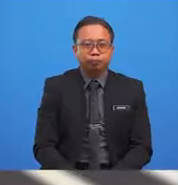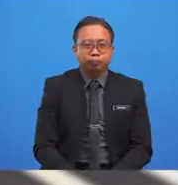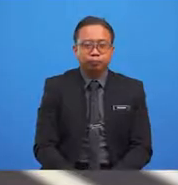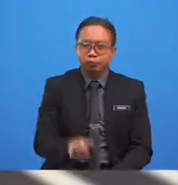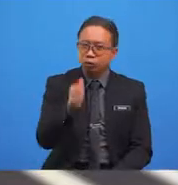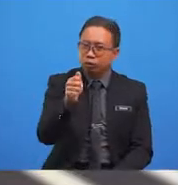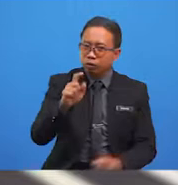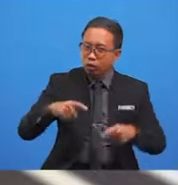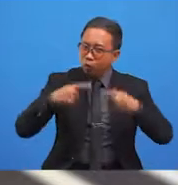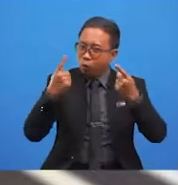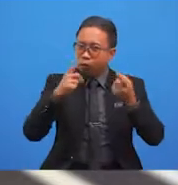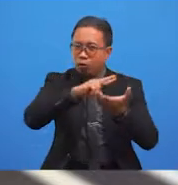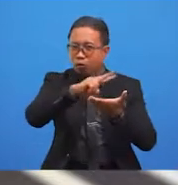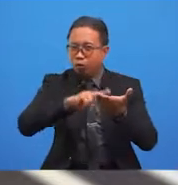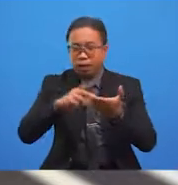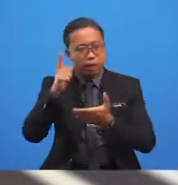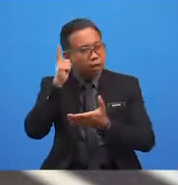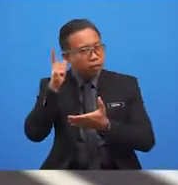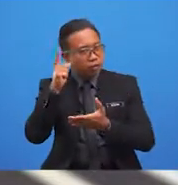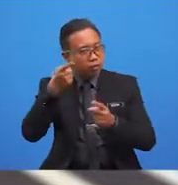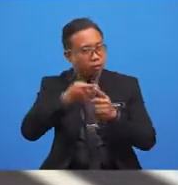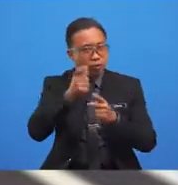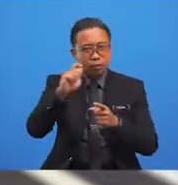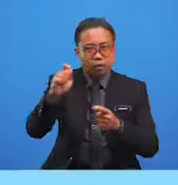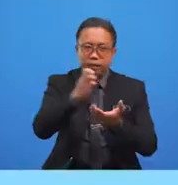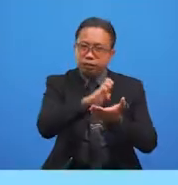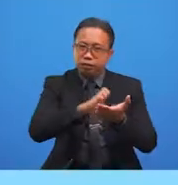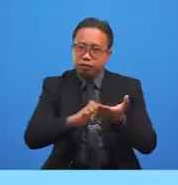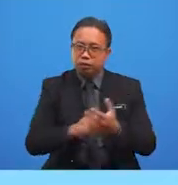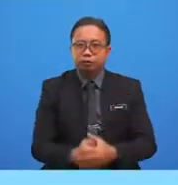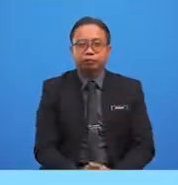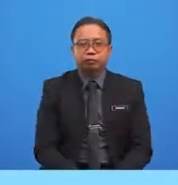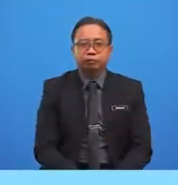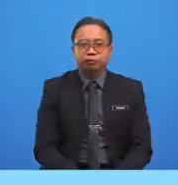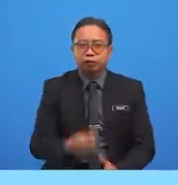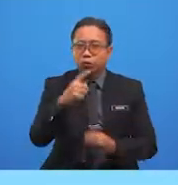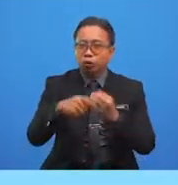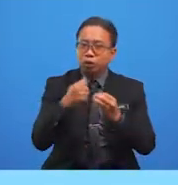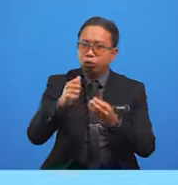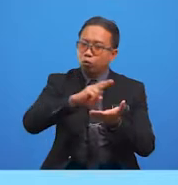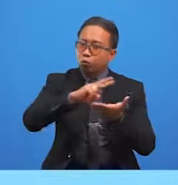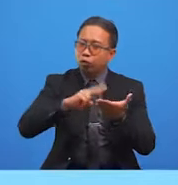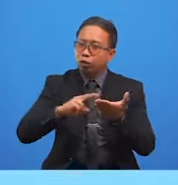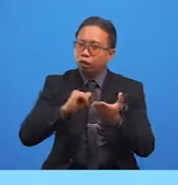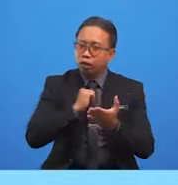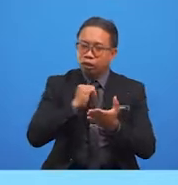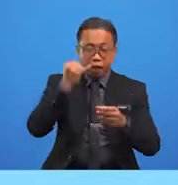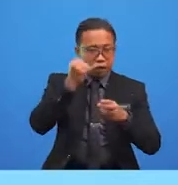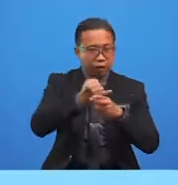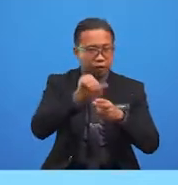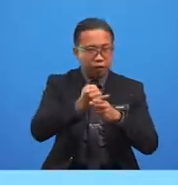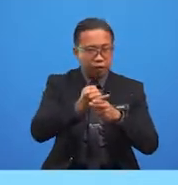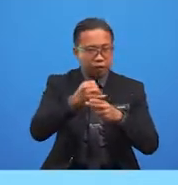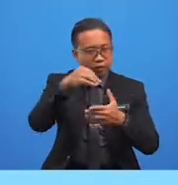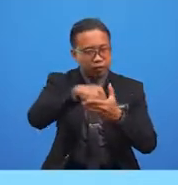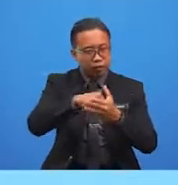You are going to read and listen to the essay. When you read, identify